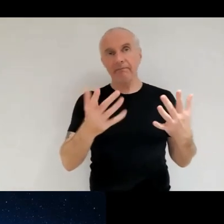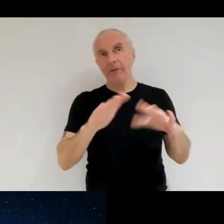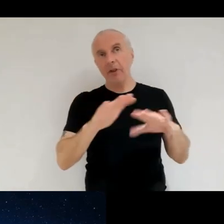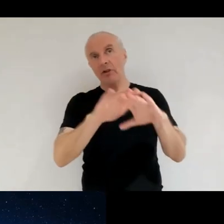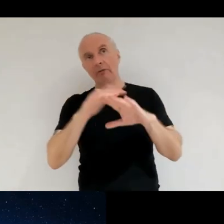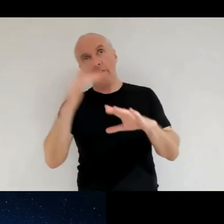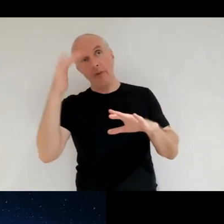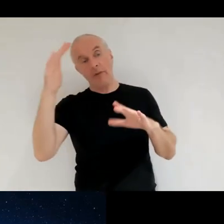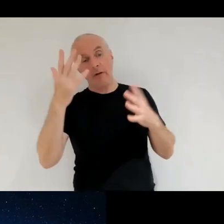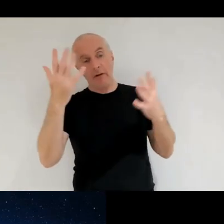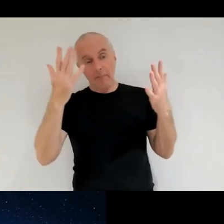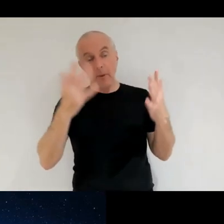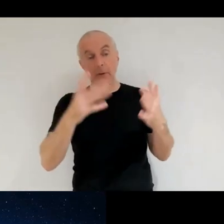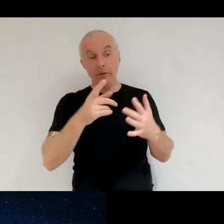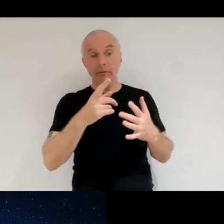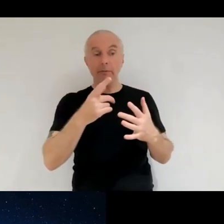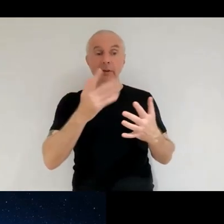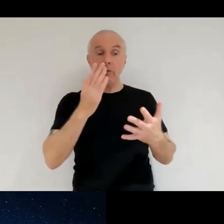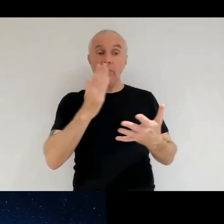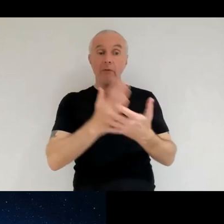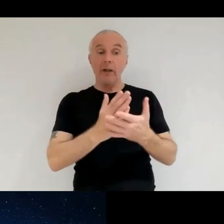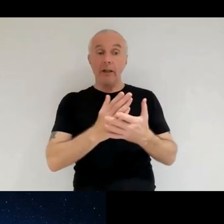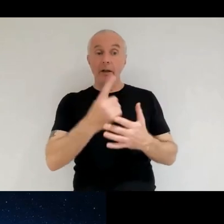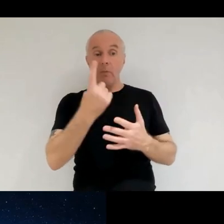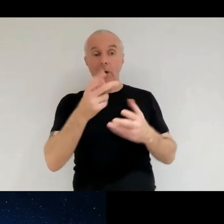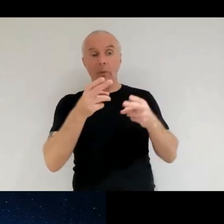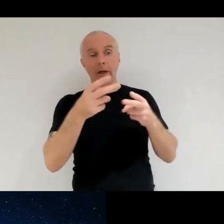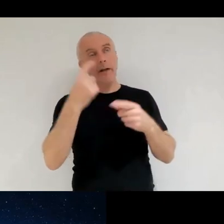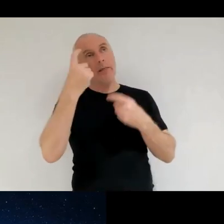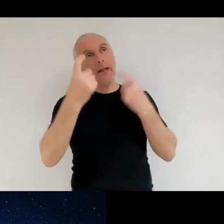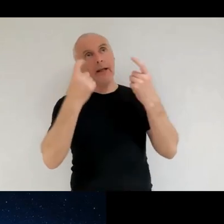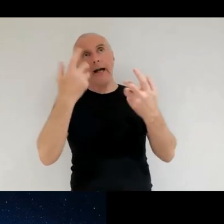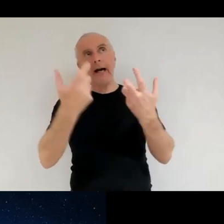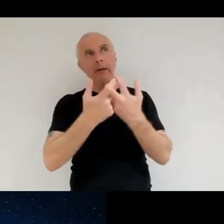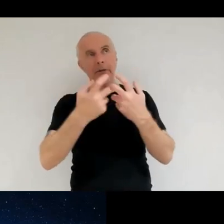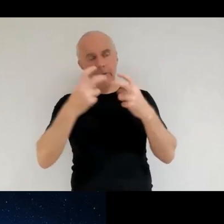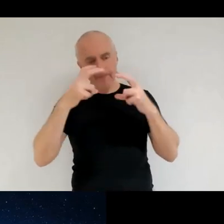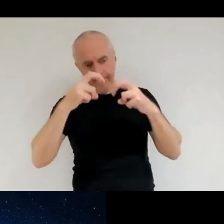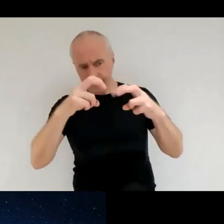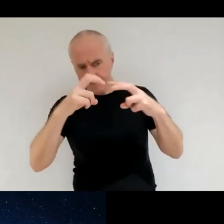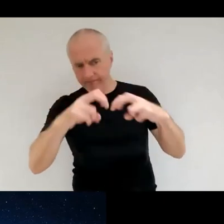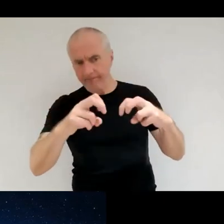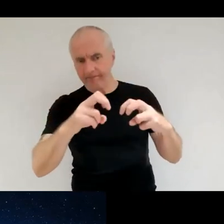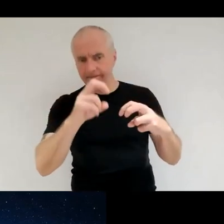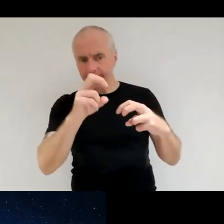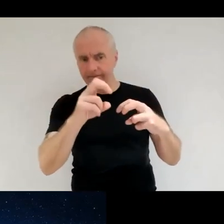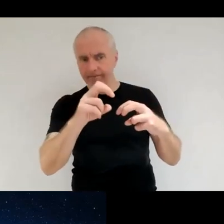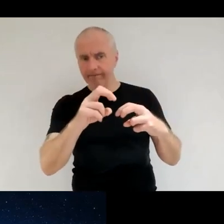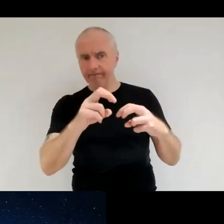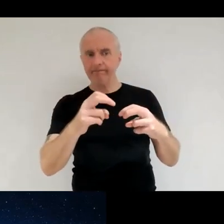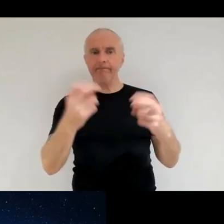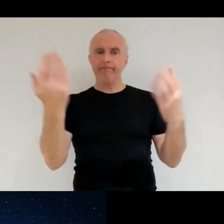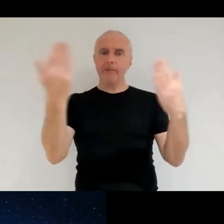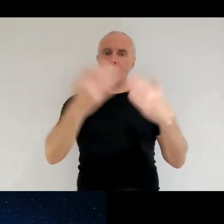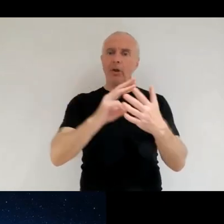uniquely identify it this way, but this is one way of thinking about probing the presence of dark matter when you look at gravitational